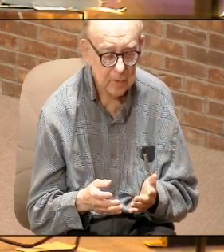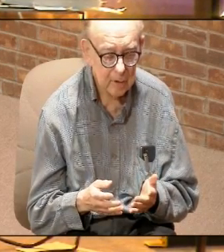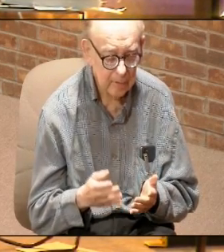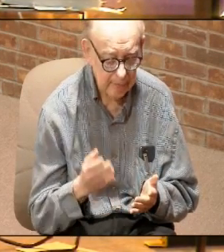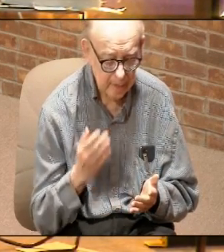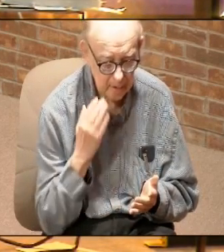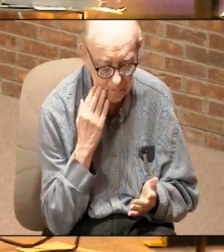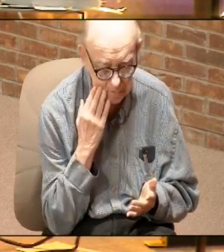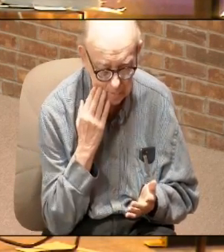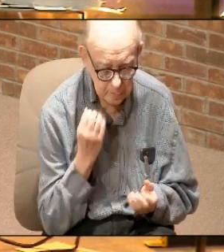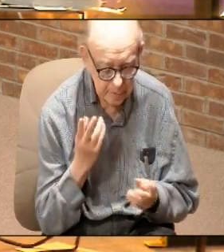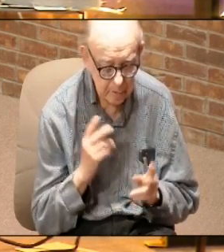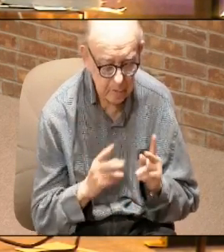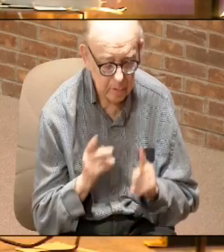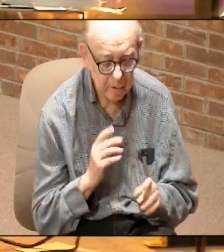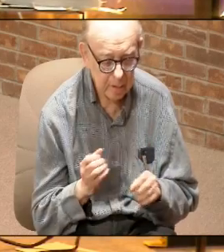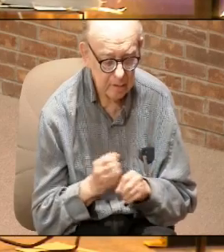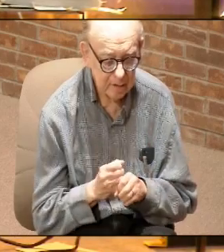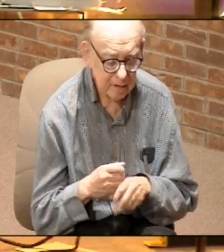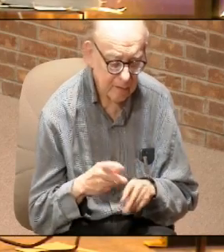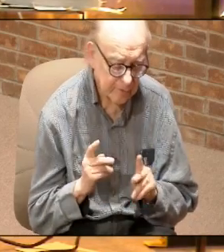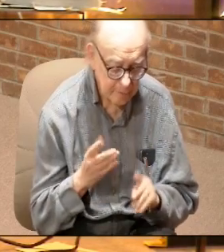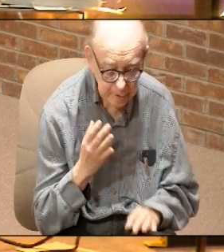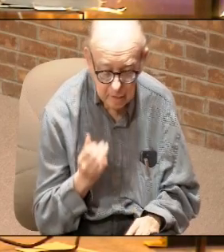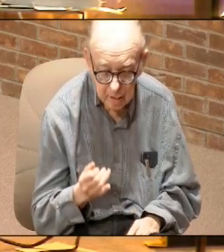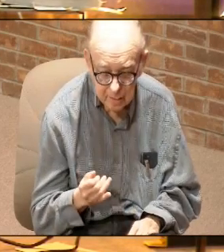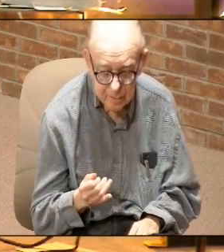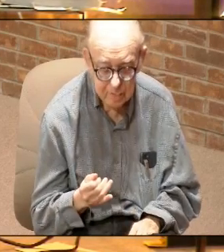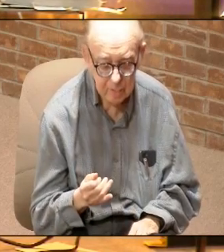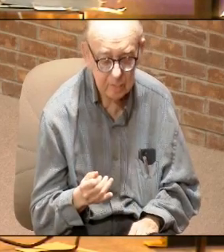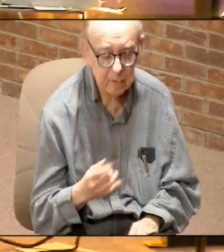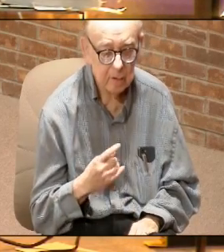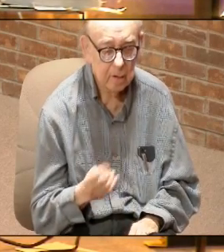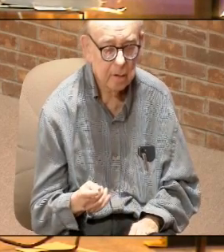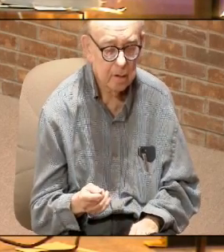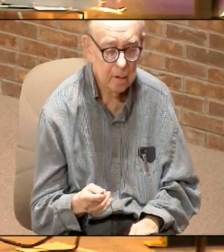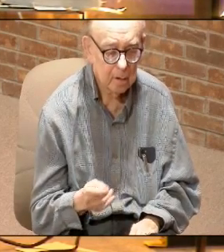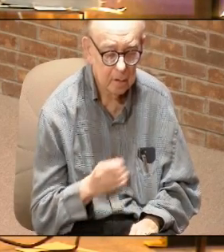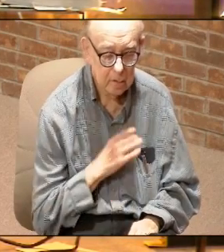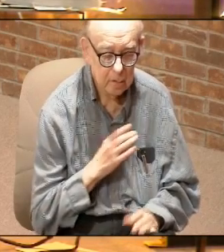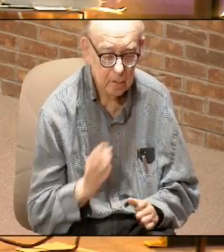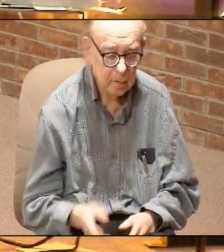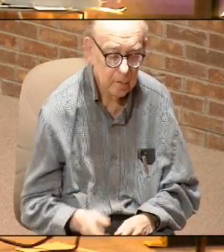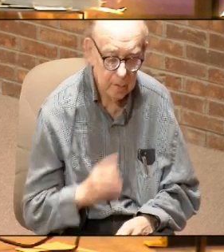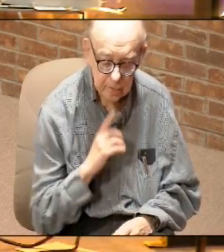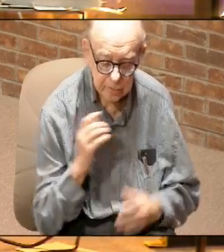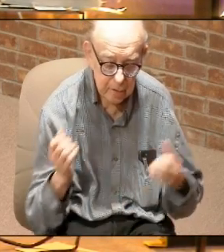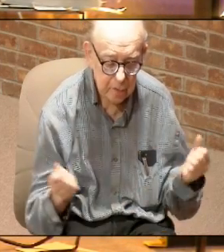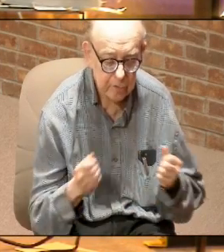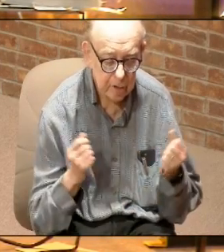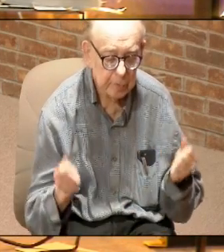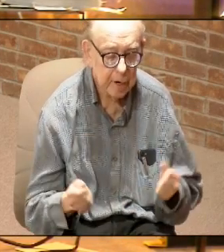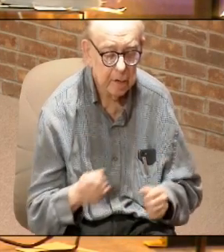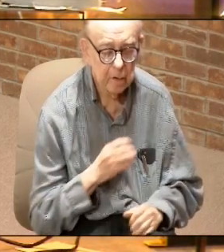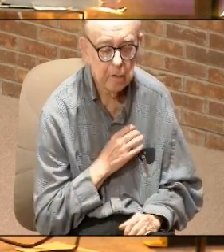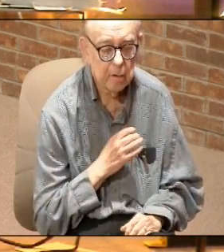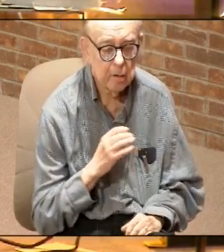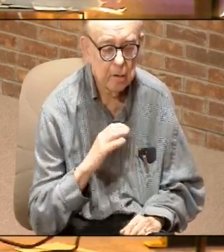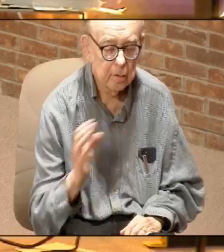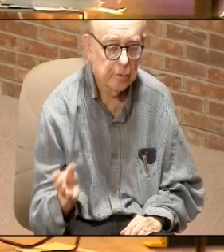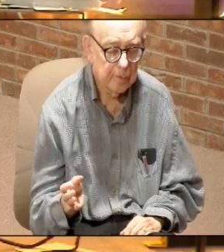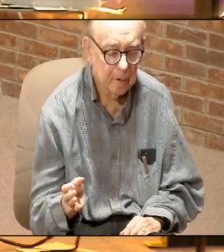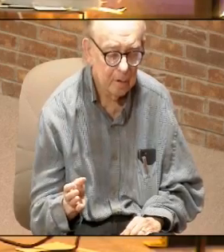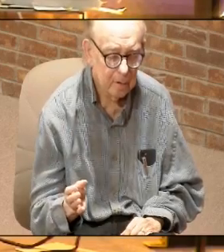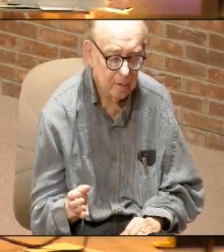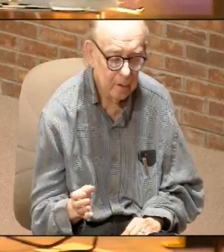I know a lot of people get upset because they say as Christians you shouldn't celebrate Christmas.